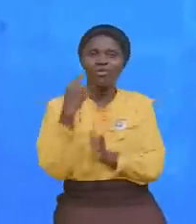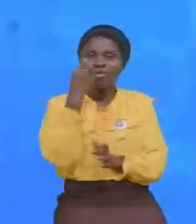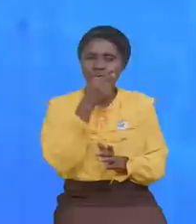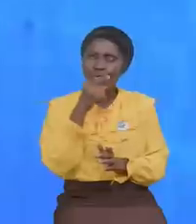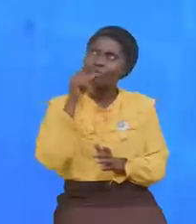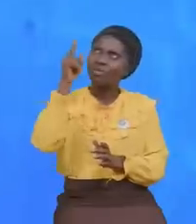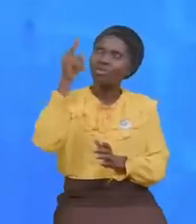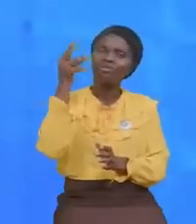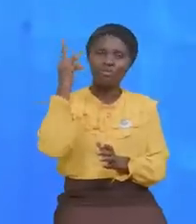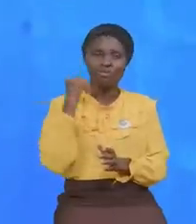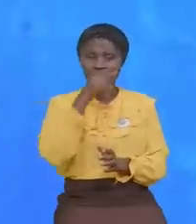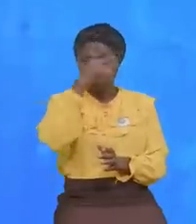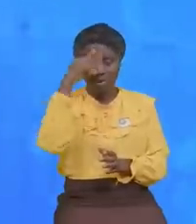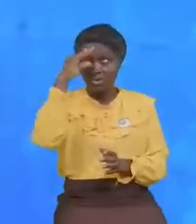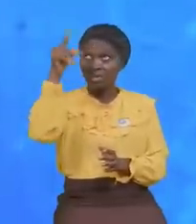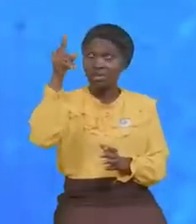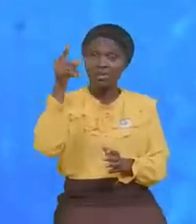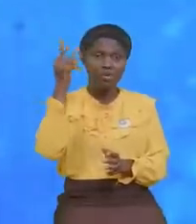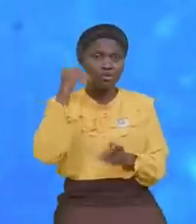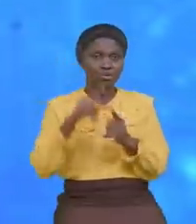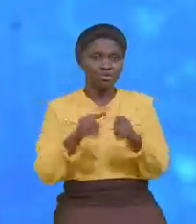was to pass that way.